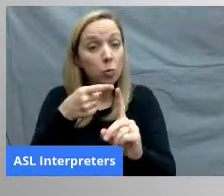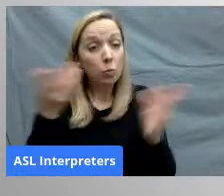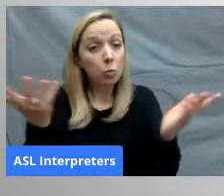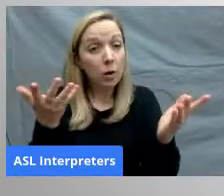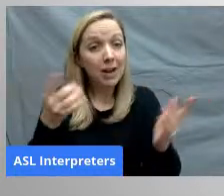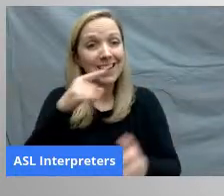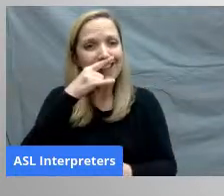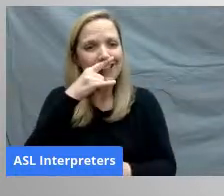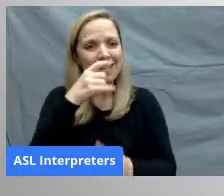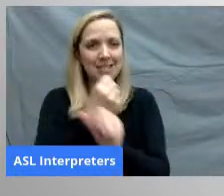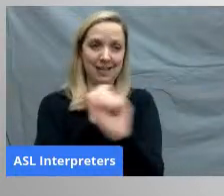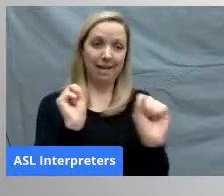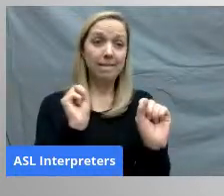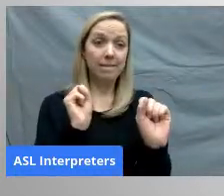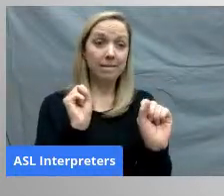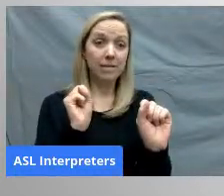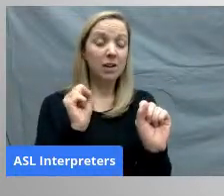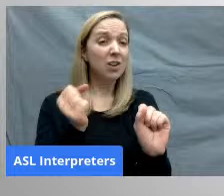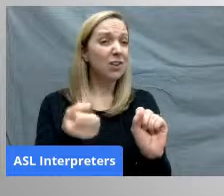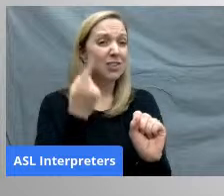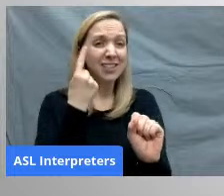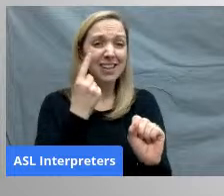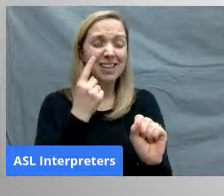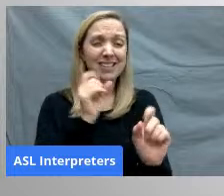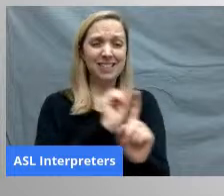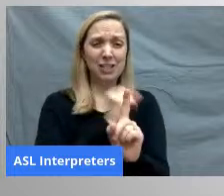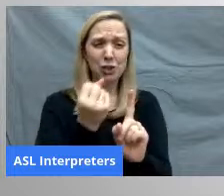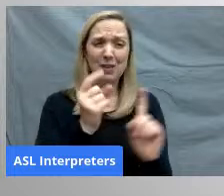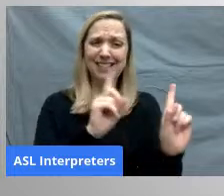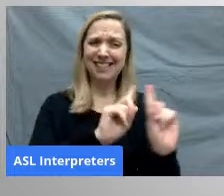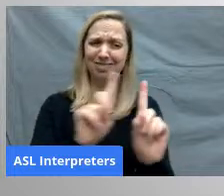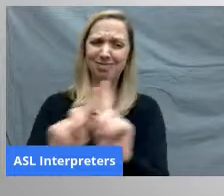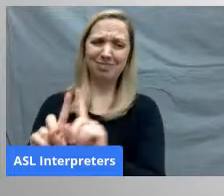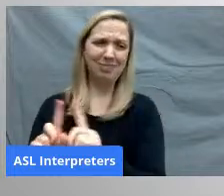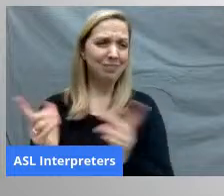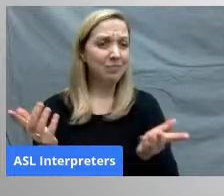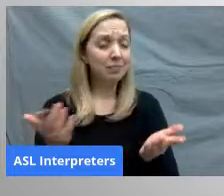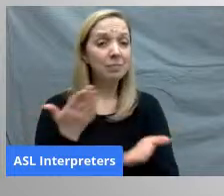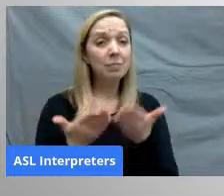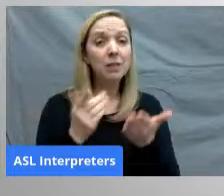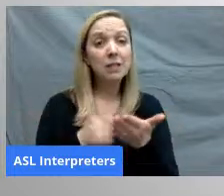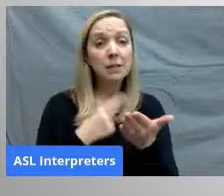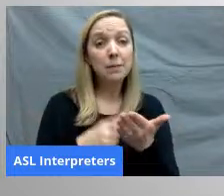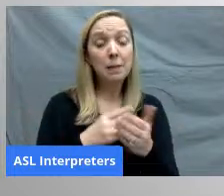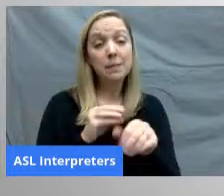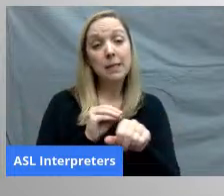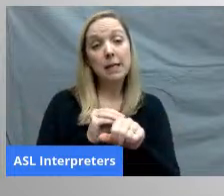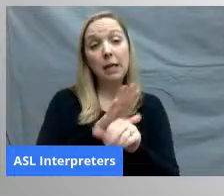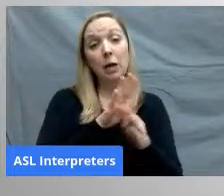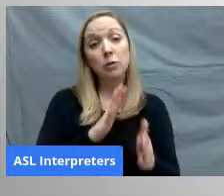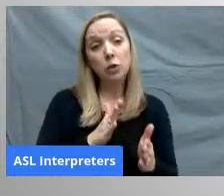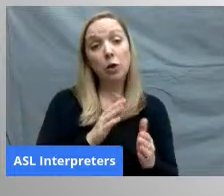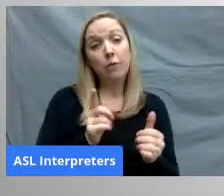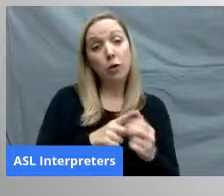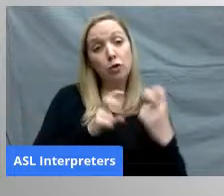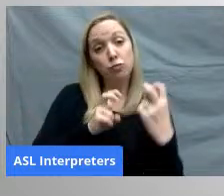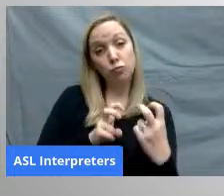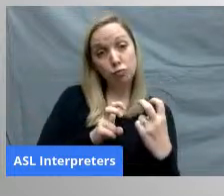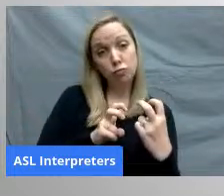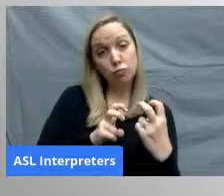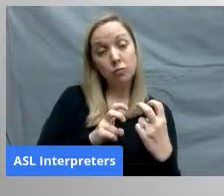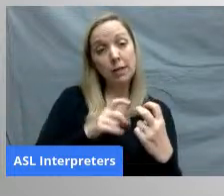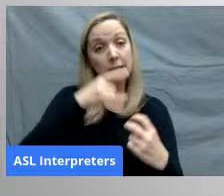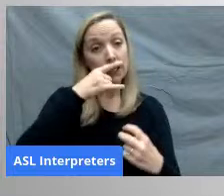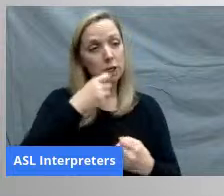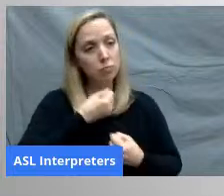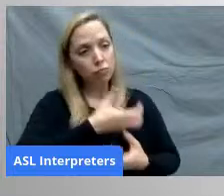the same. So for some kids, it may be that, for example, the counselor has to talk to them before they meet with the interviewer. So let them know that they're going to